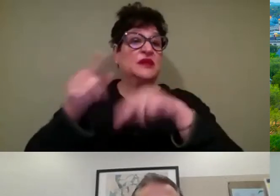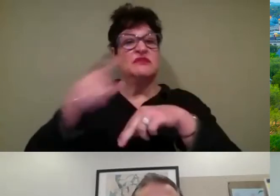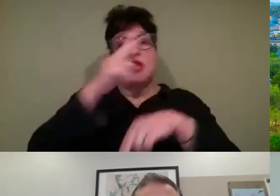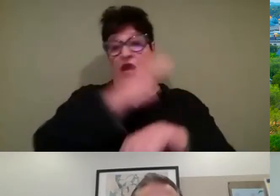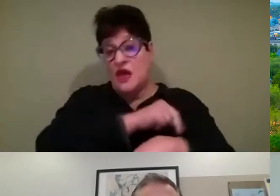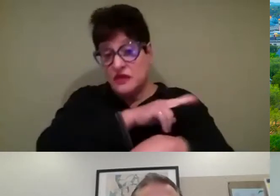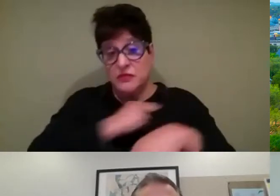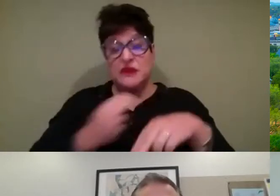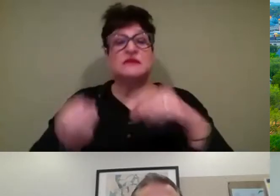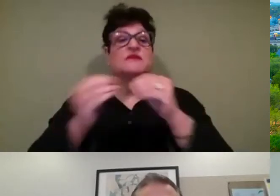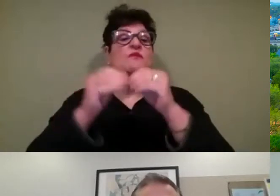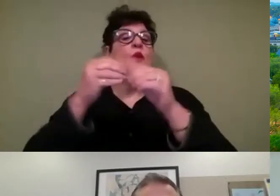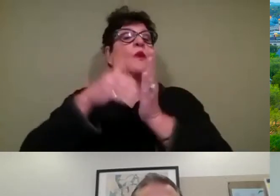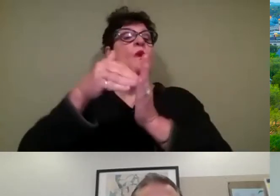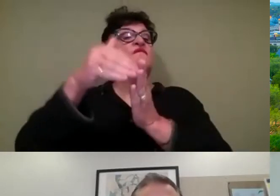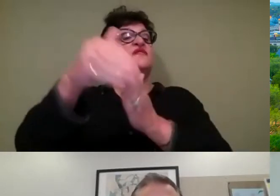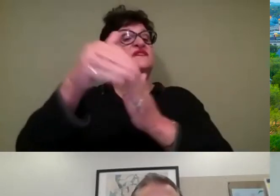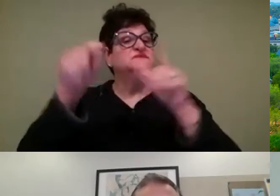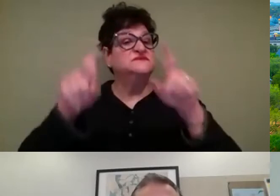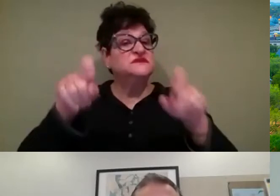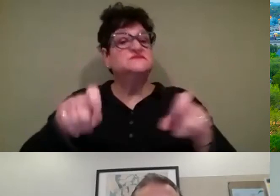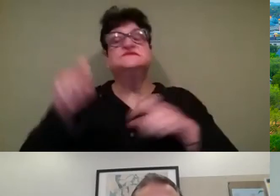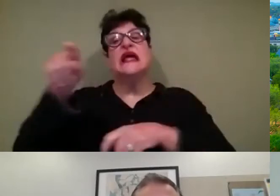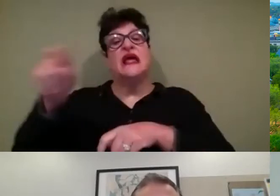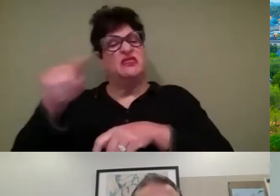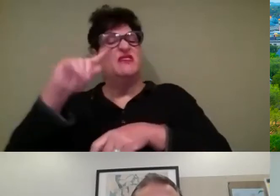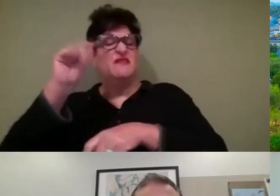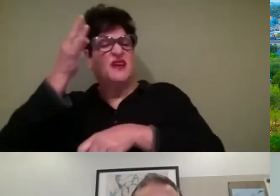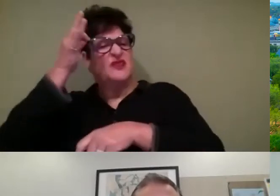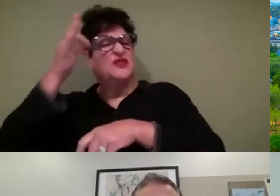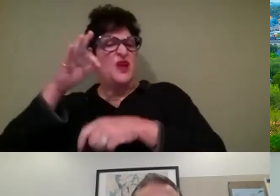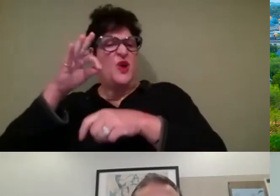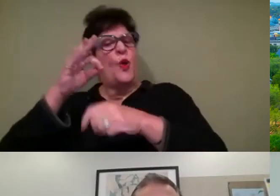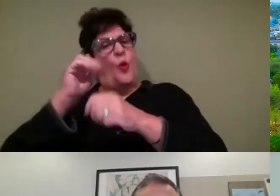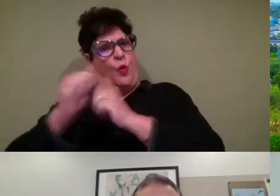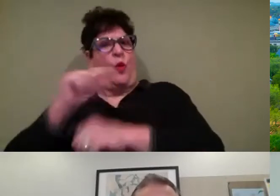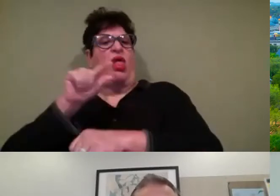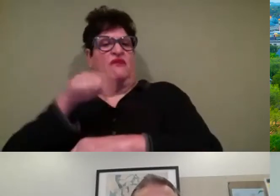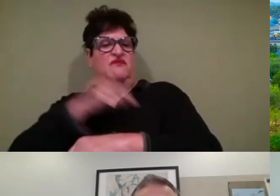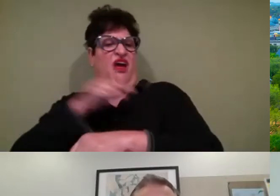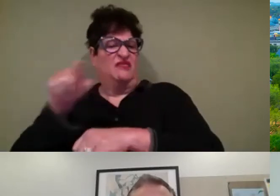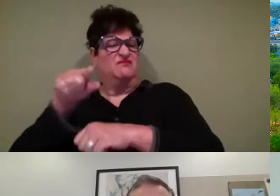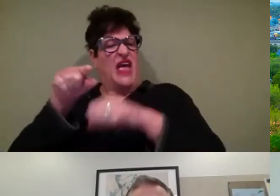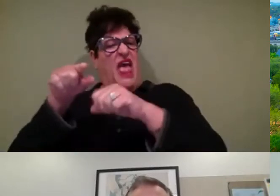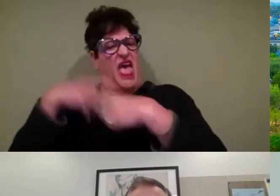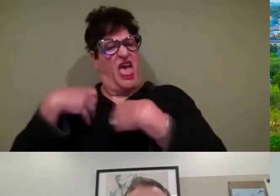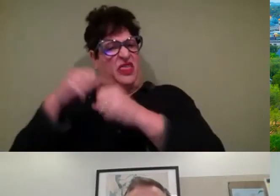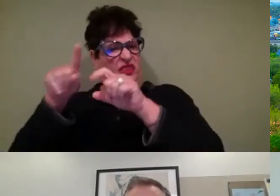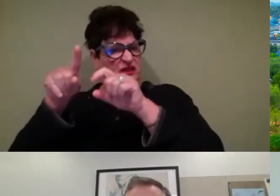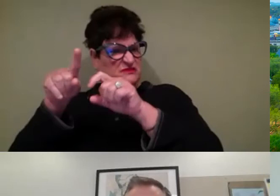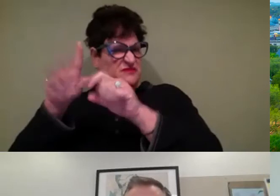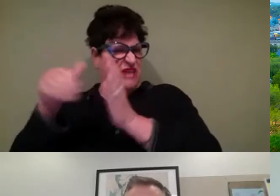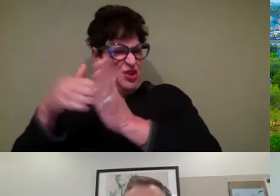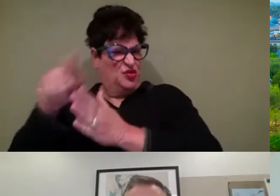doing a lot more testing, as are the federally qualified health centers. And early on in the pandemic, there was